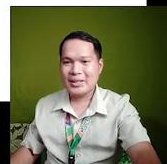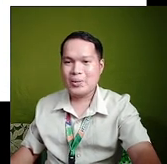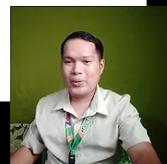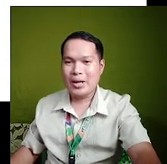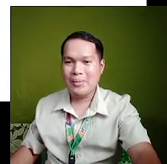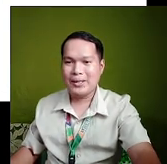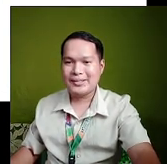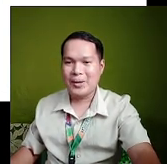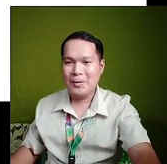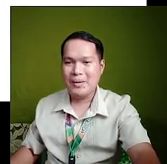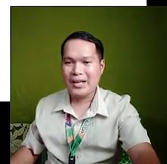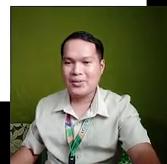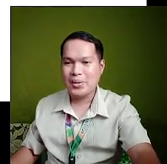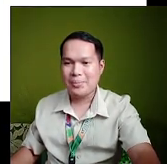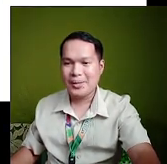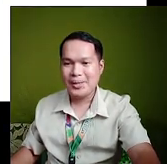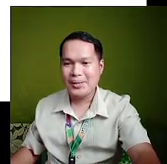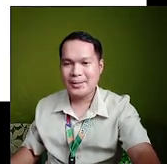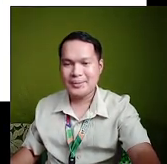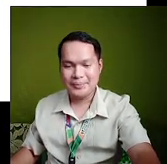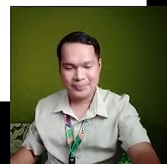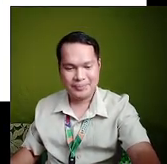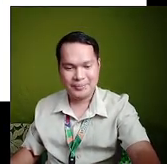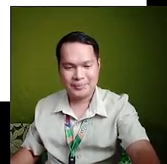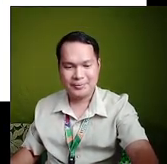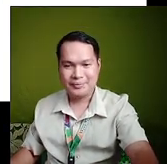We have also Minesweeper.